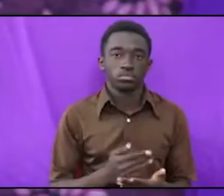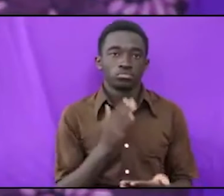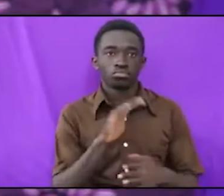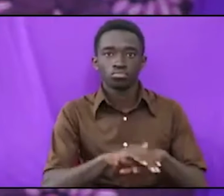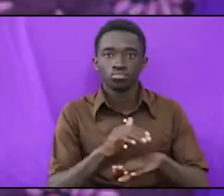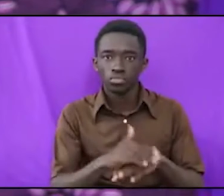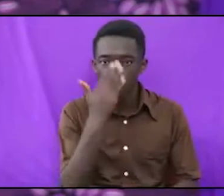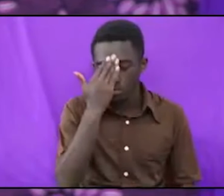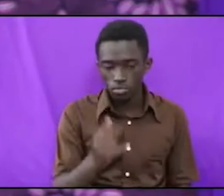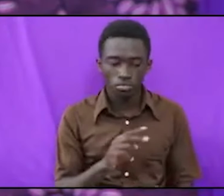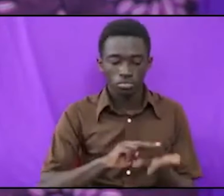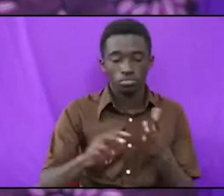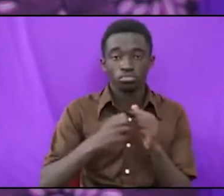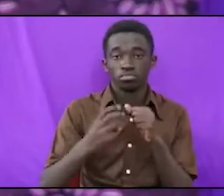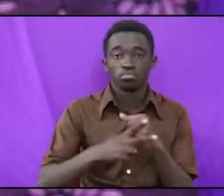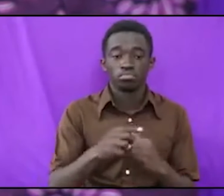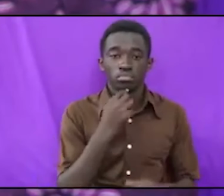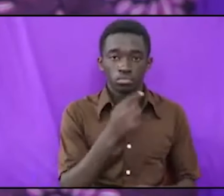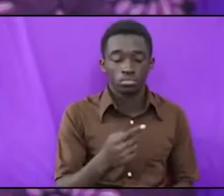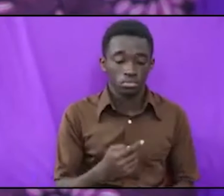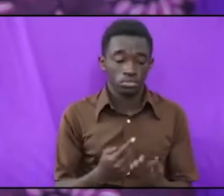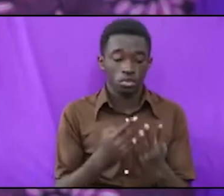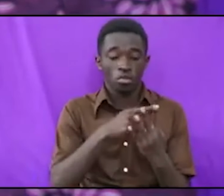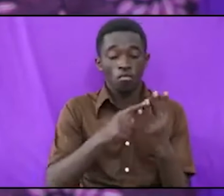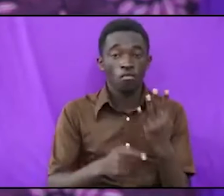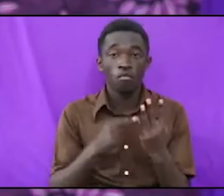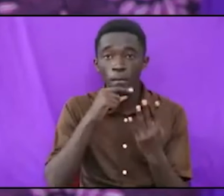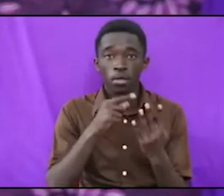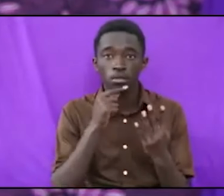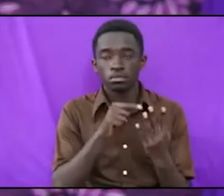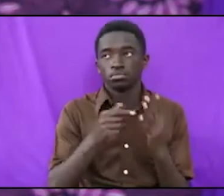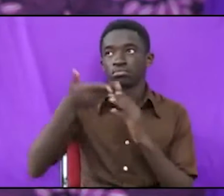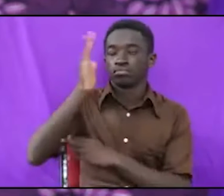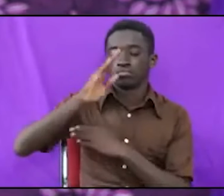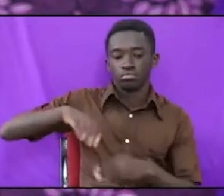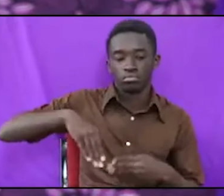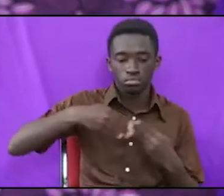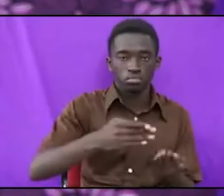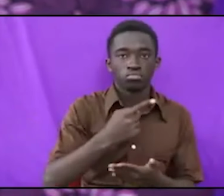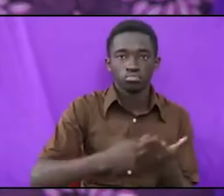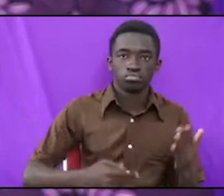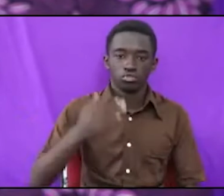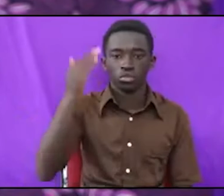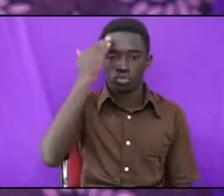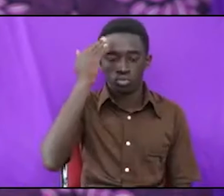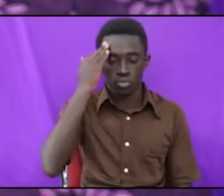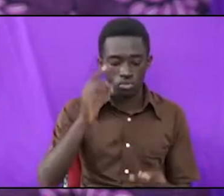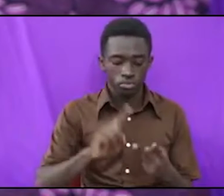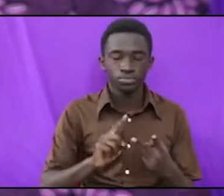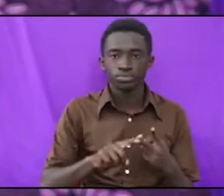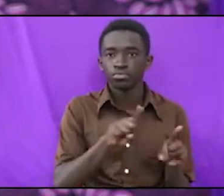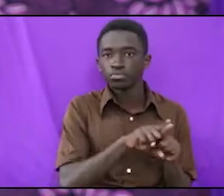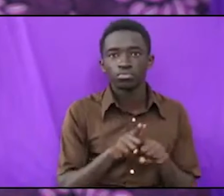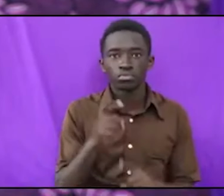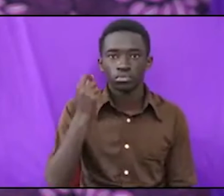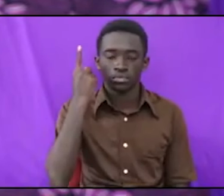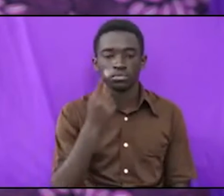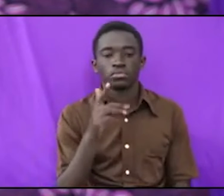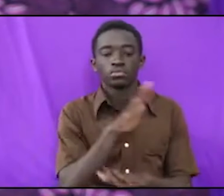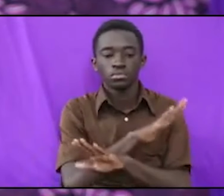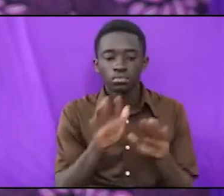it says, to these four young men, God gave knowledge and understanding of all kinds